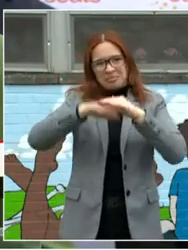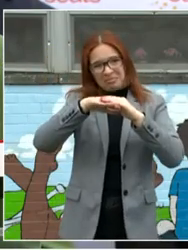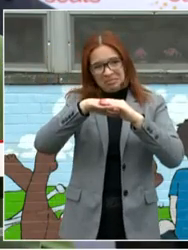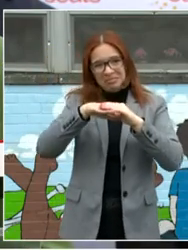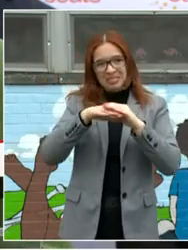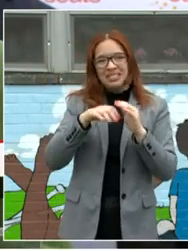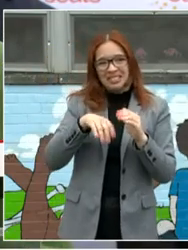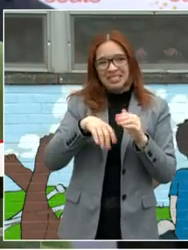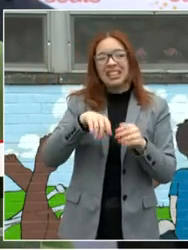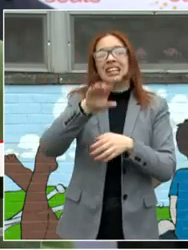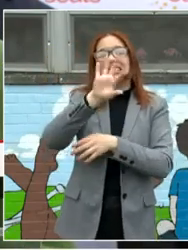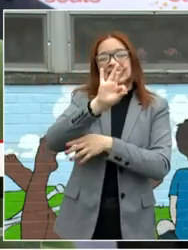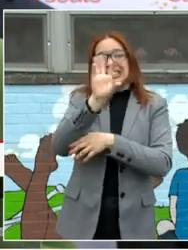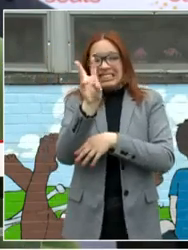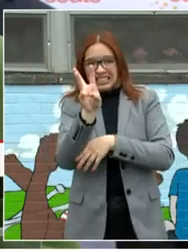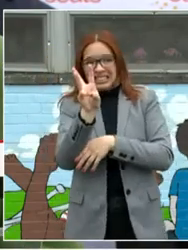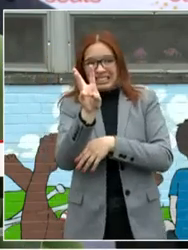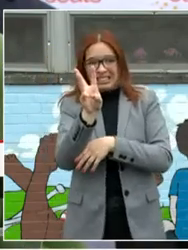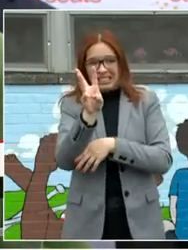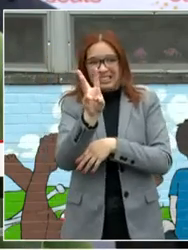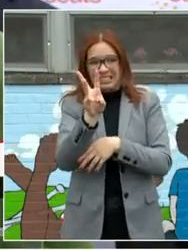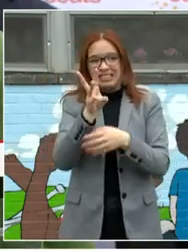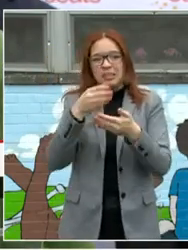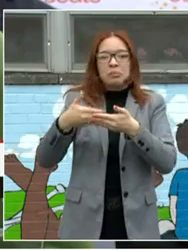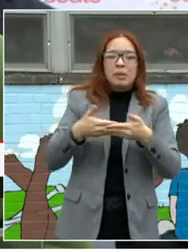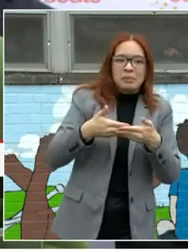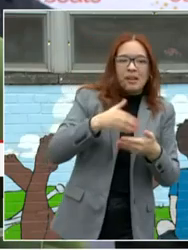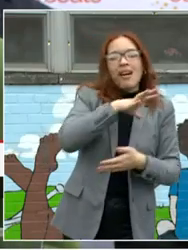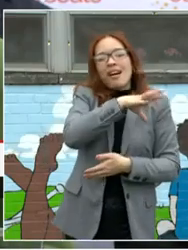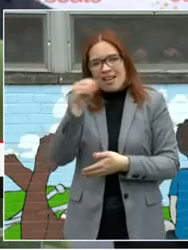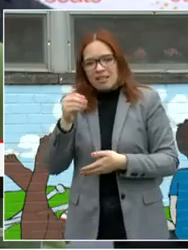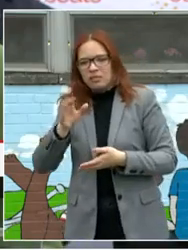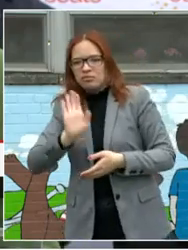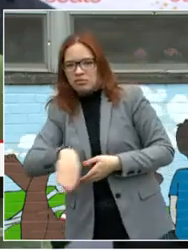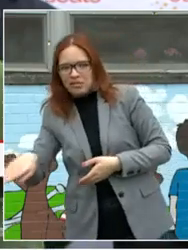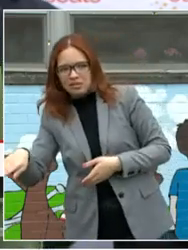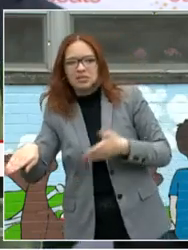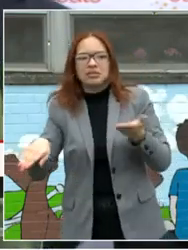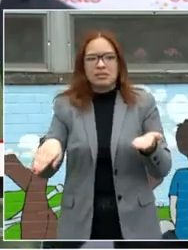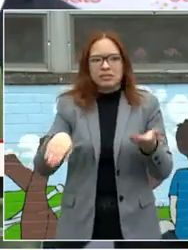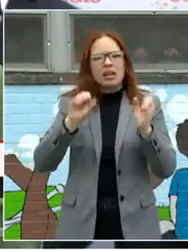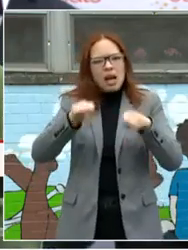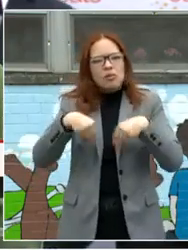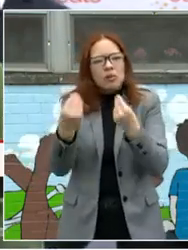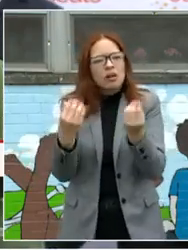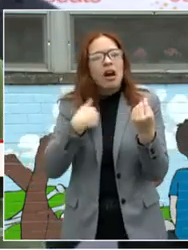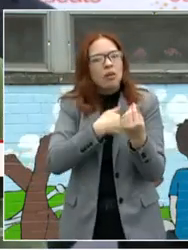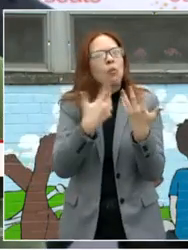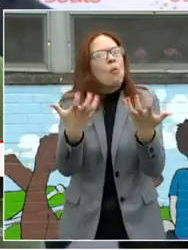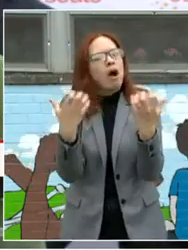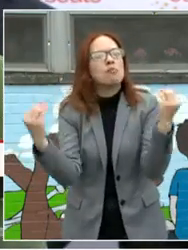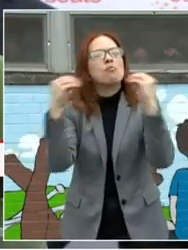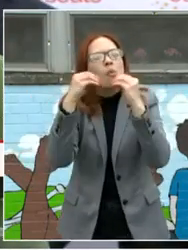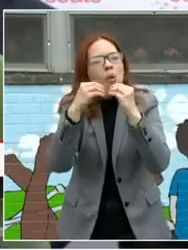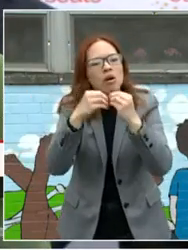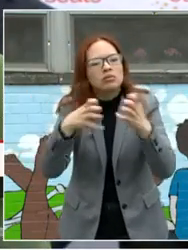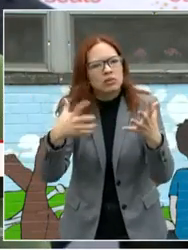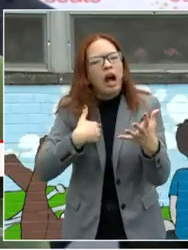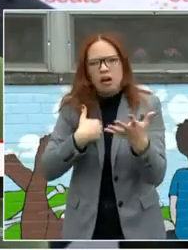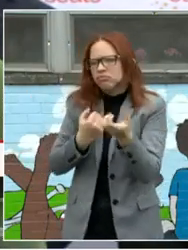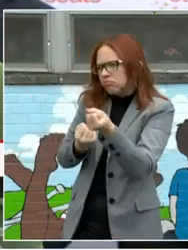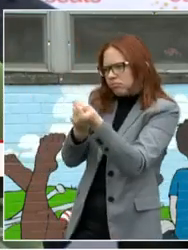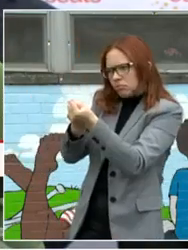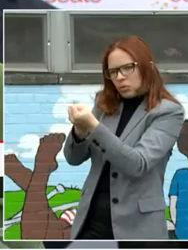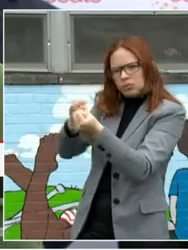96 infants and children, but they want to serve more, and we want to help them do exactly that. So one of our